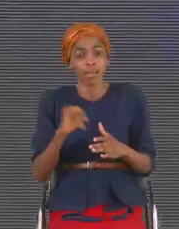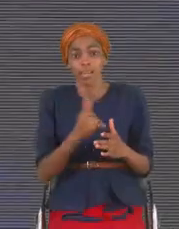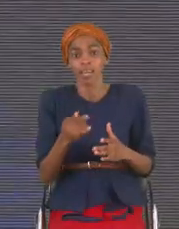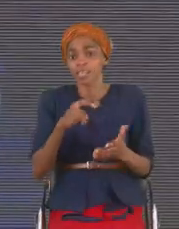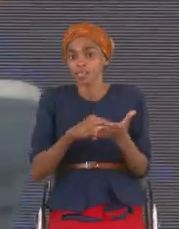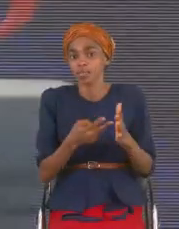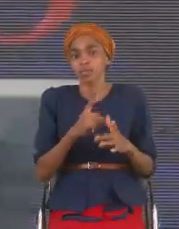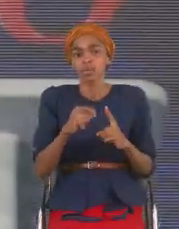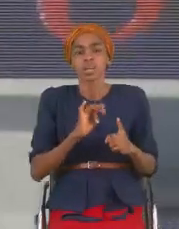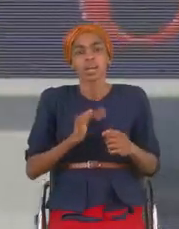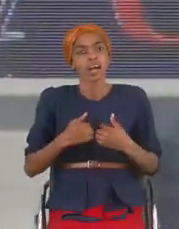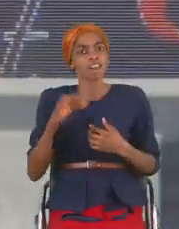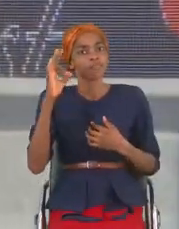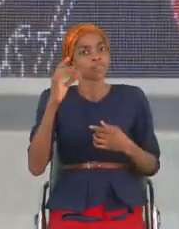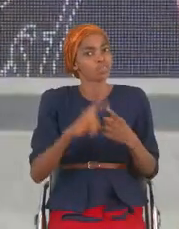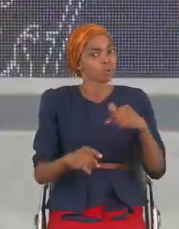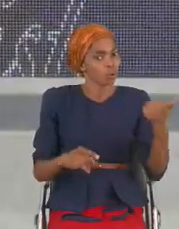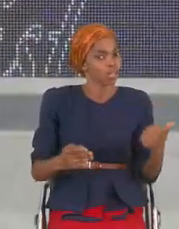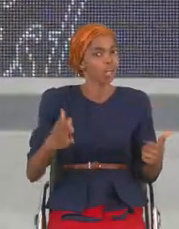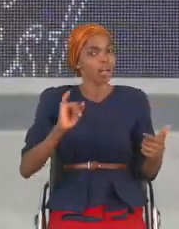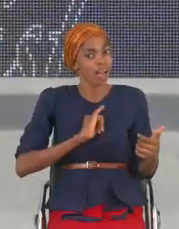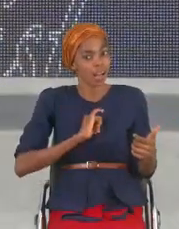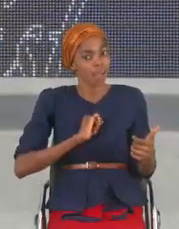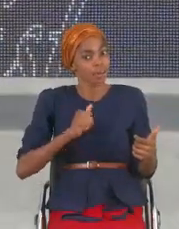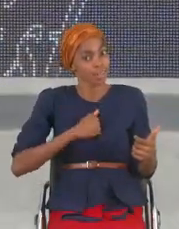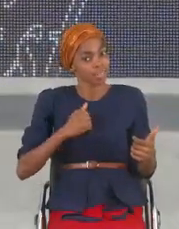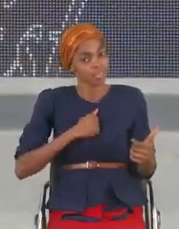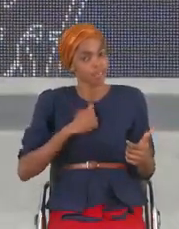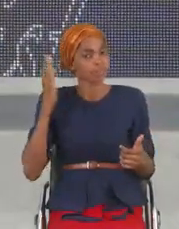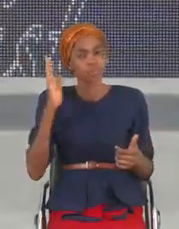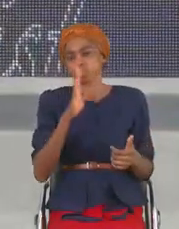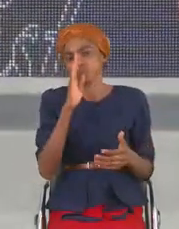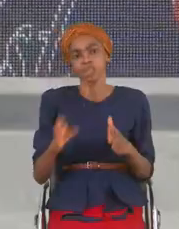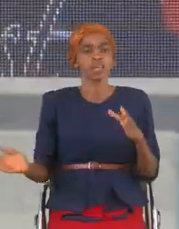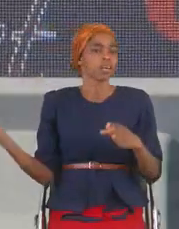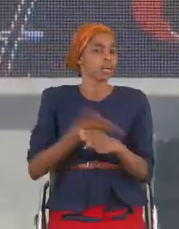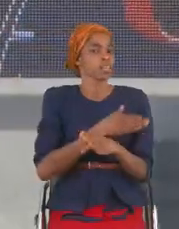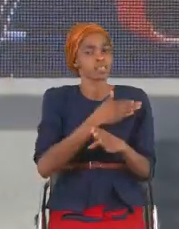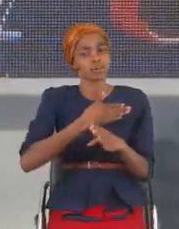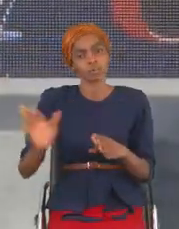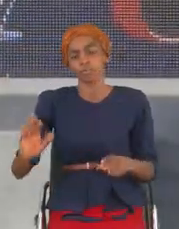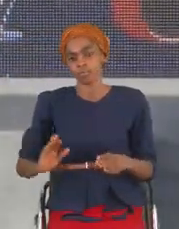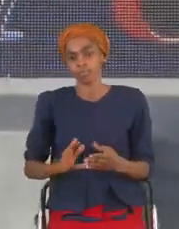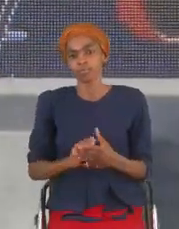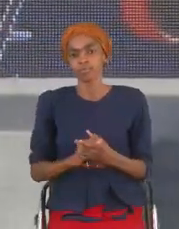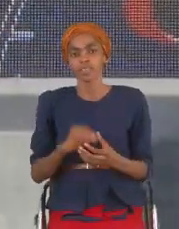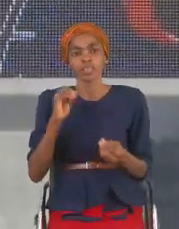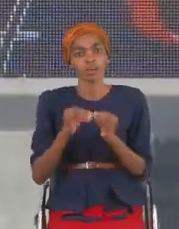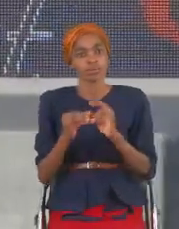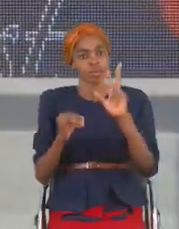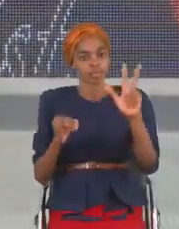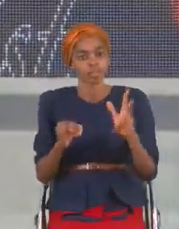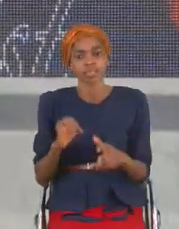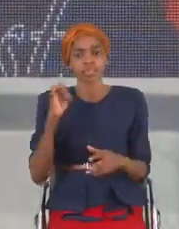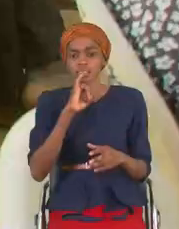to others, I myself should be a castaway. Let's look at number three. Number three